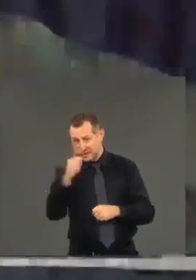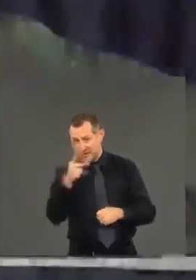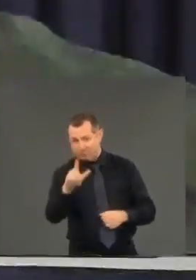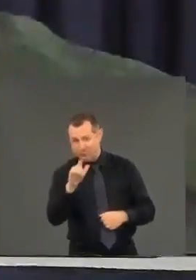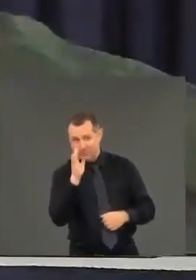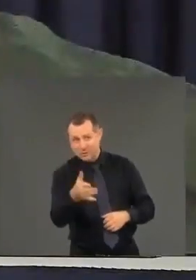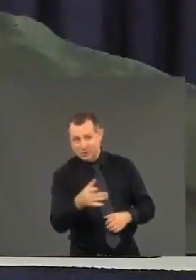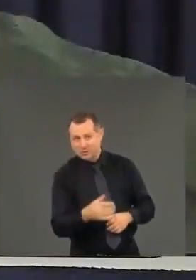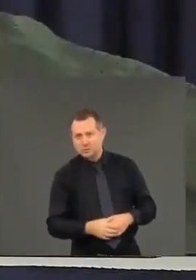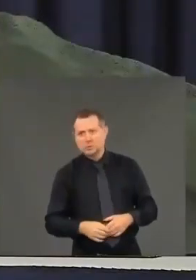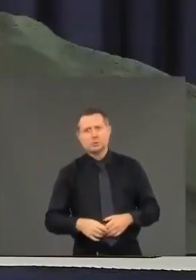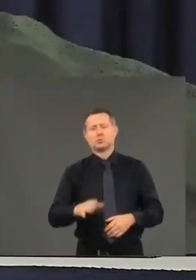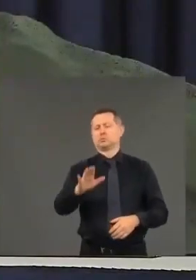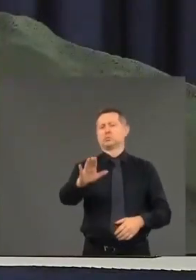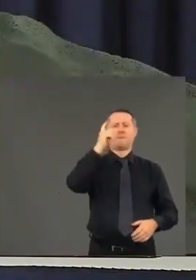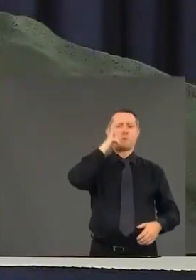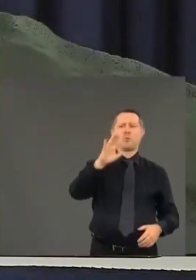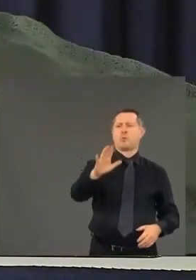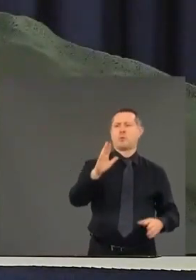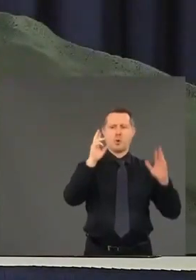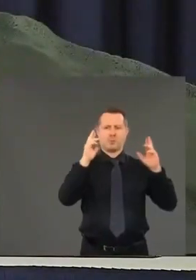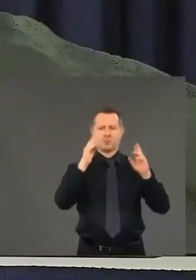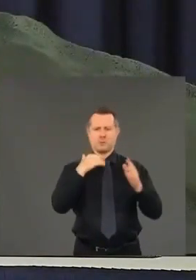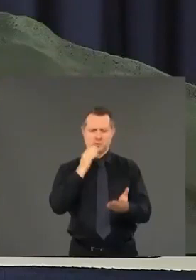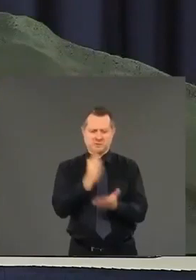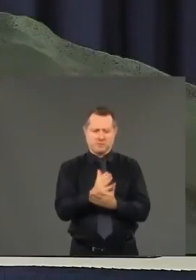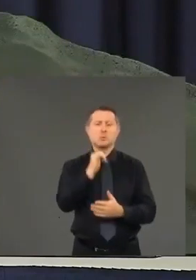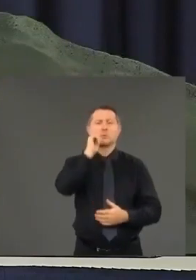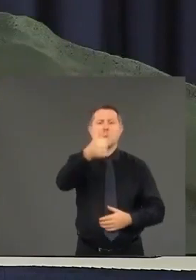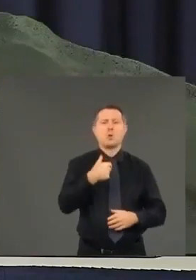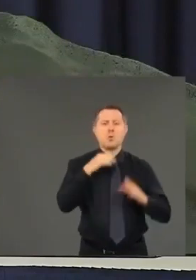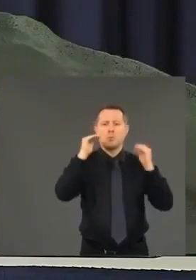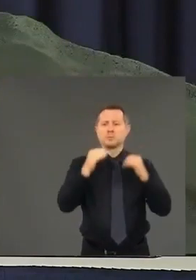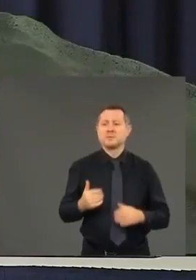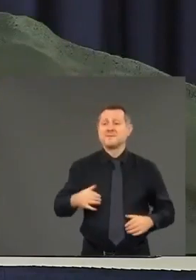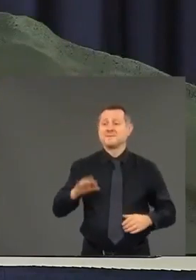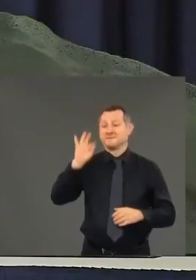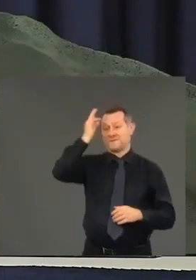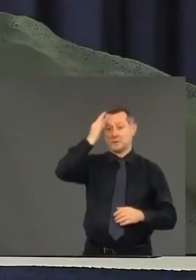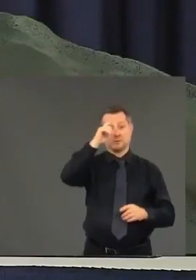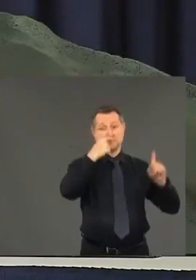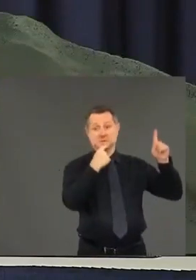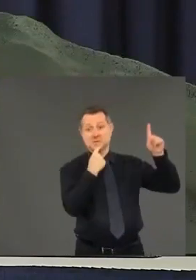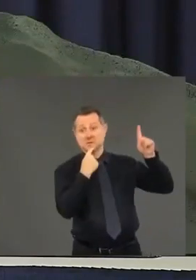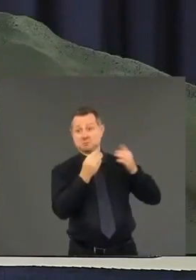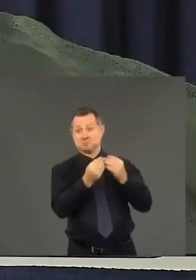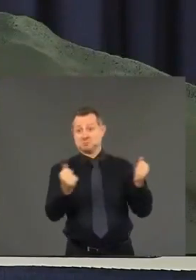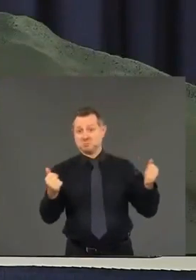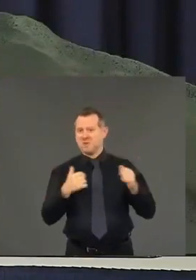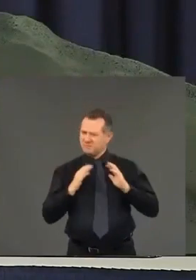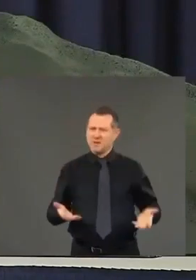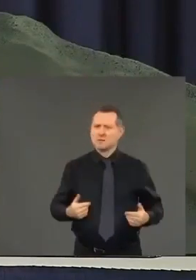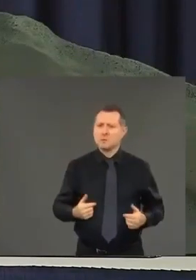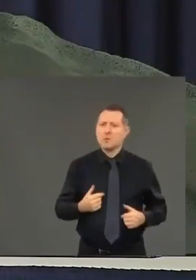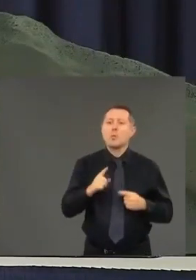federal? I hope it's off tomorrow. Tell me when the emergency ends. When does COVID